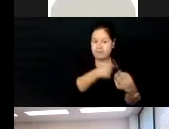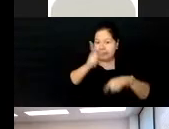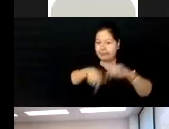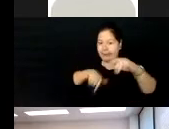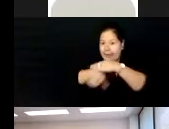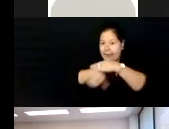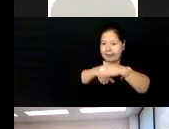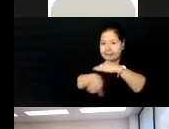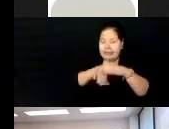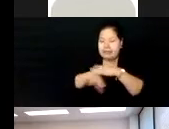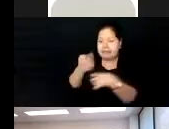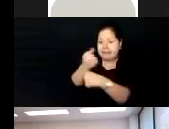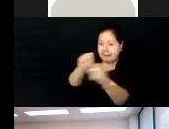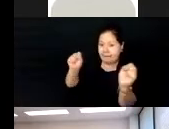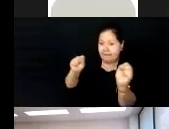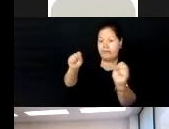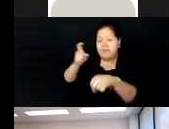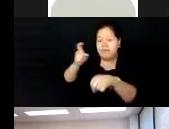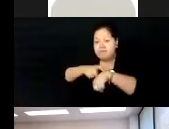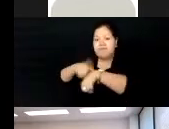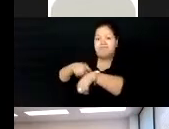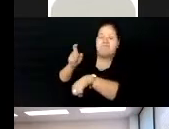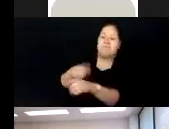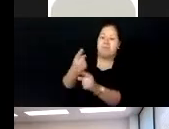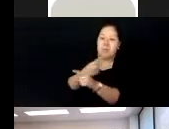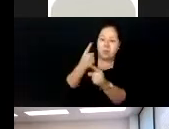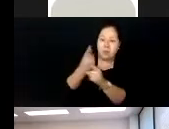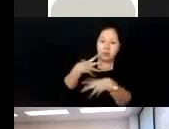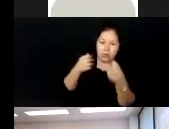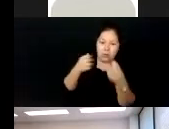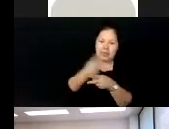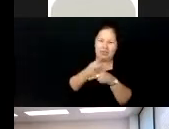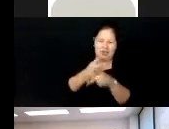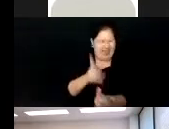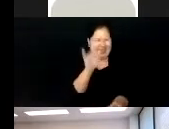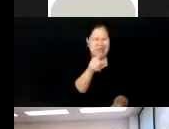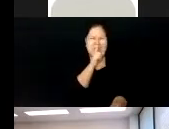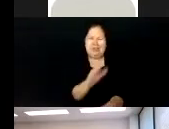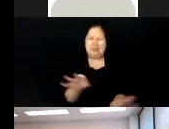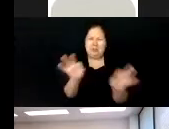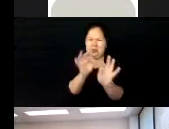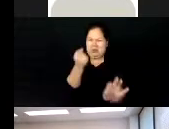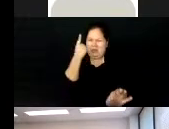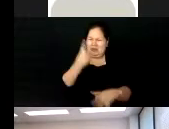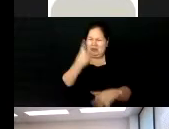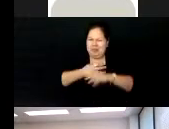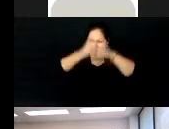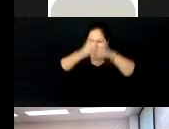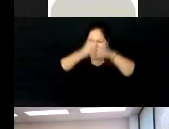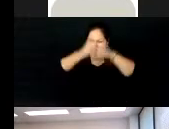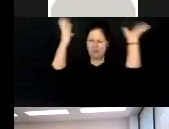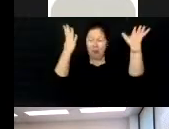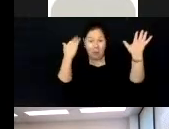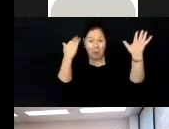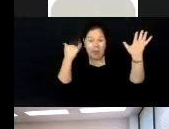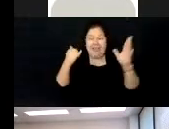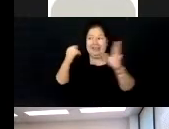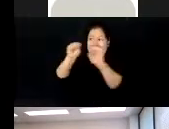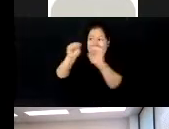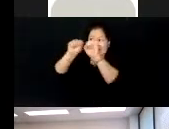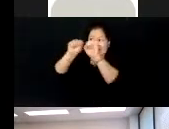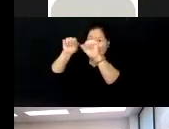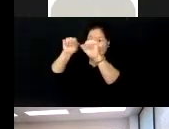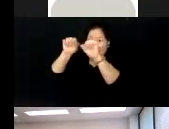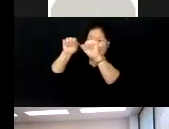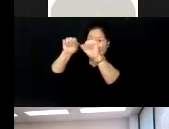timely healthcare. So this dynamic is a really important contextual element underlying the system change model that I'll be